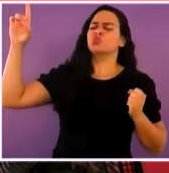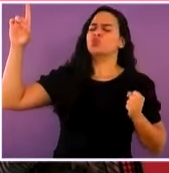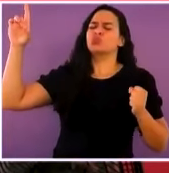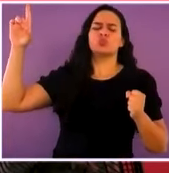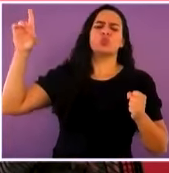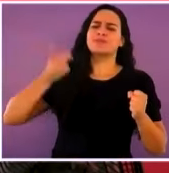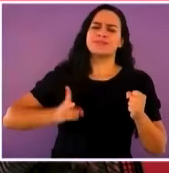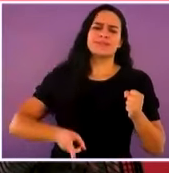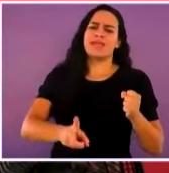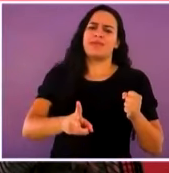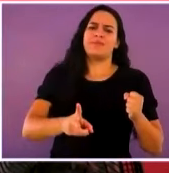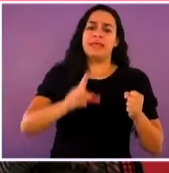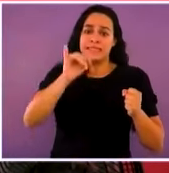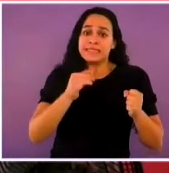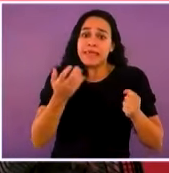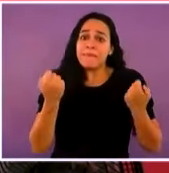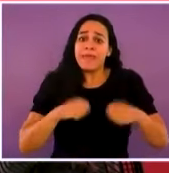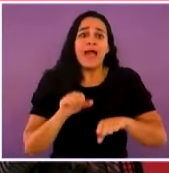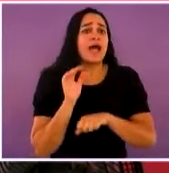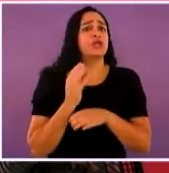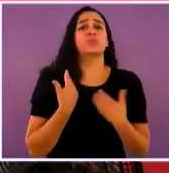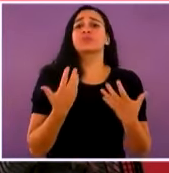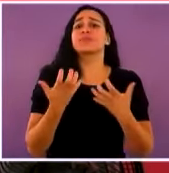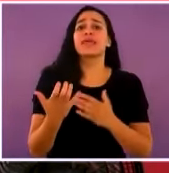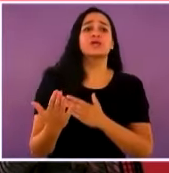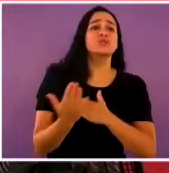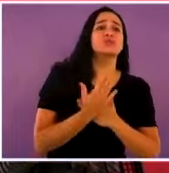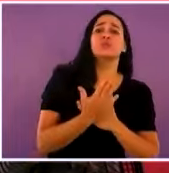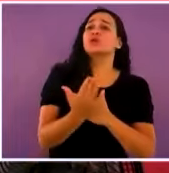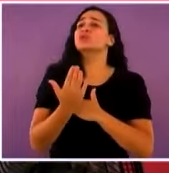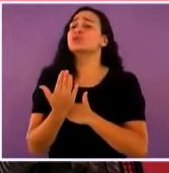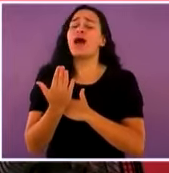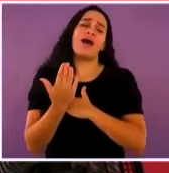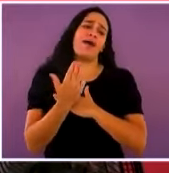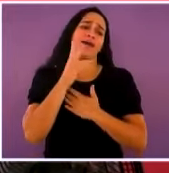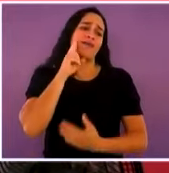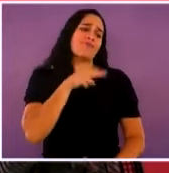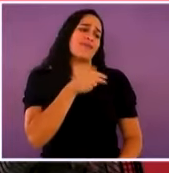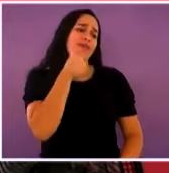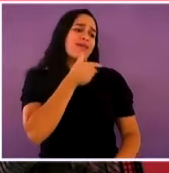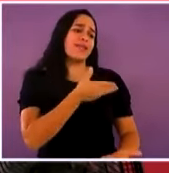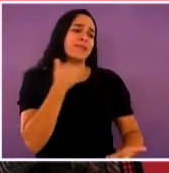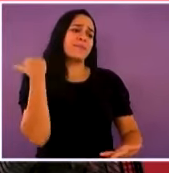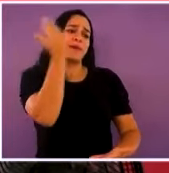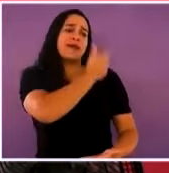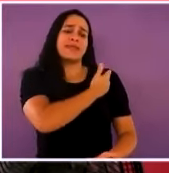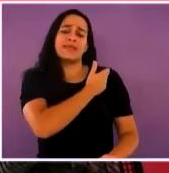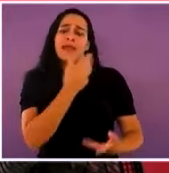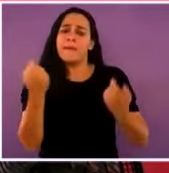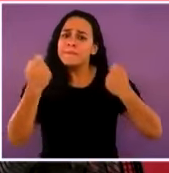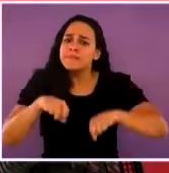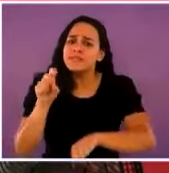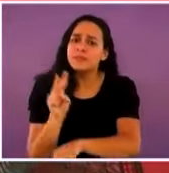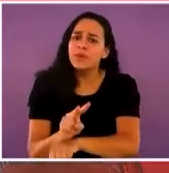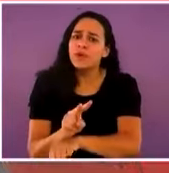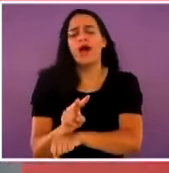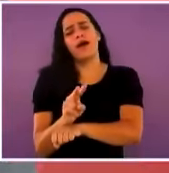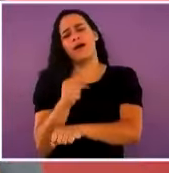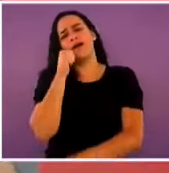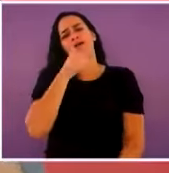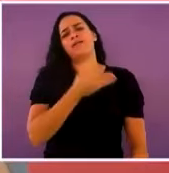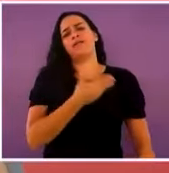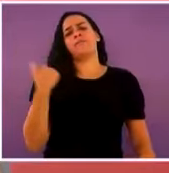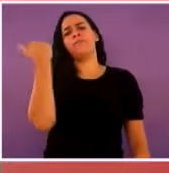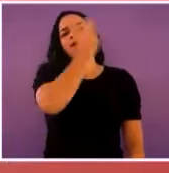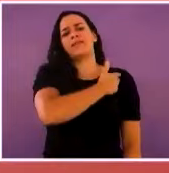is there. A mãe está ali. If we need protection, se nós precisamos de proteção, Mary is there. Maria está ali. God is near,